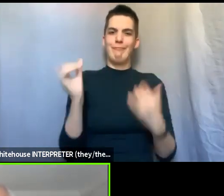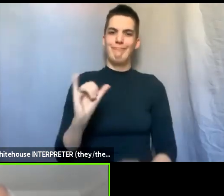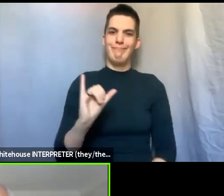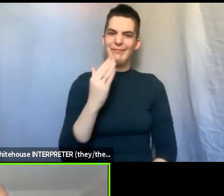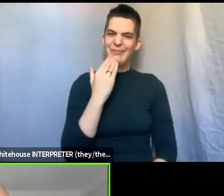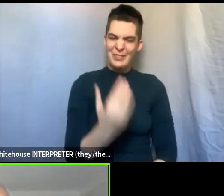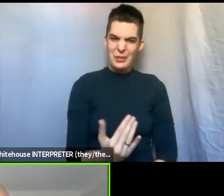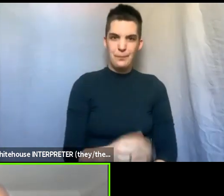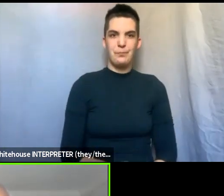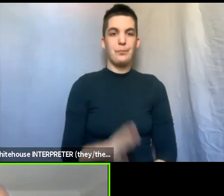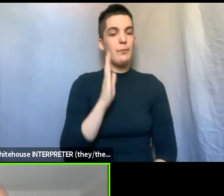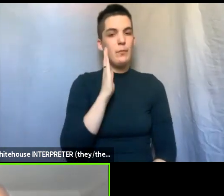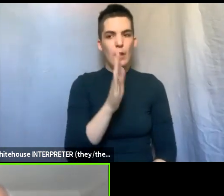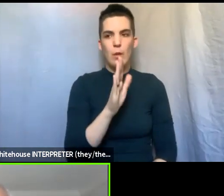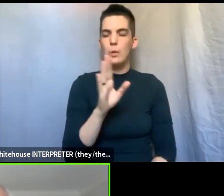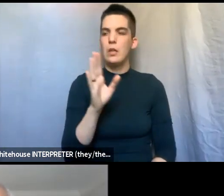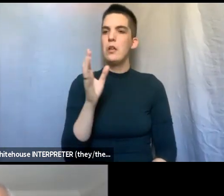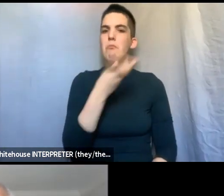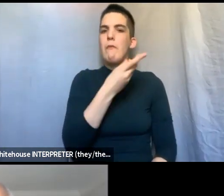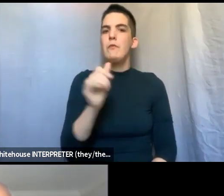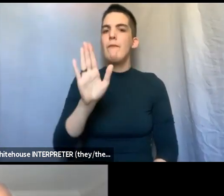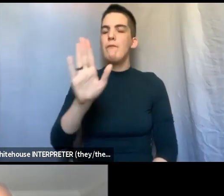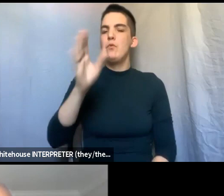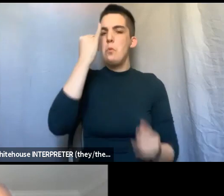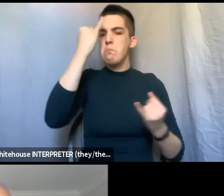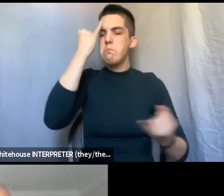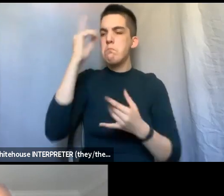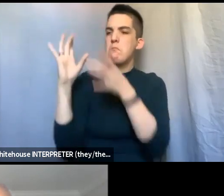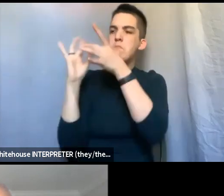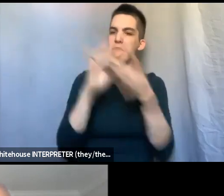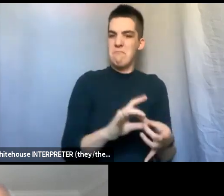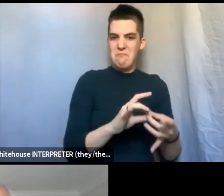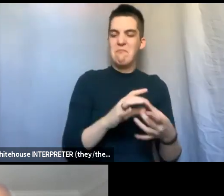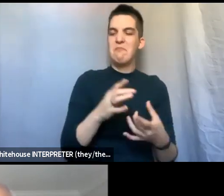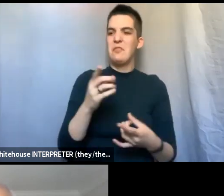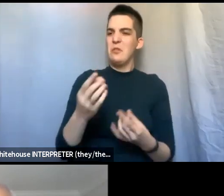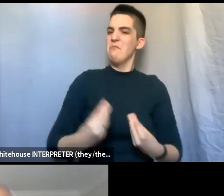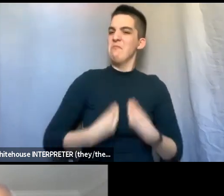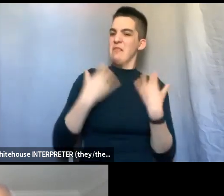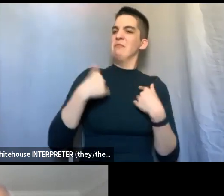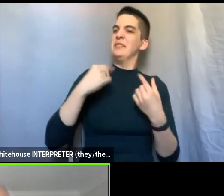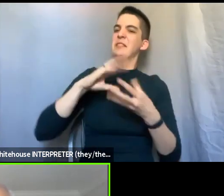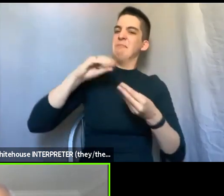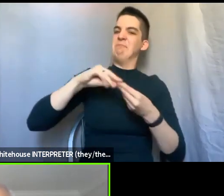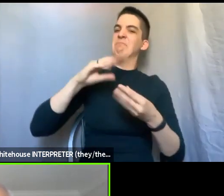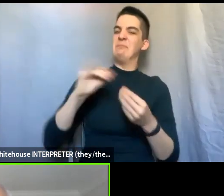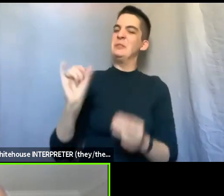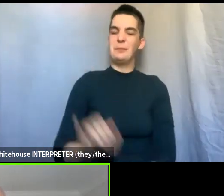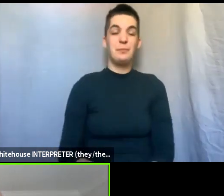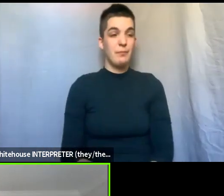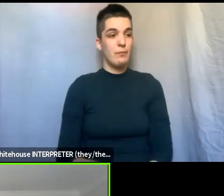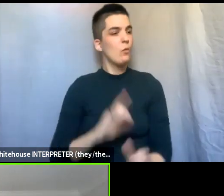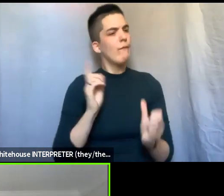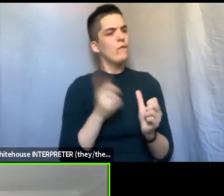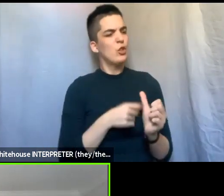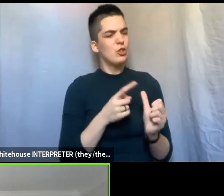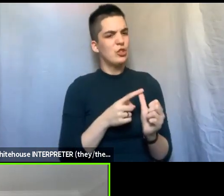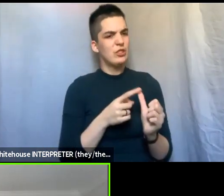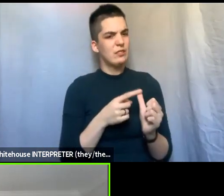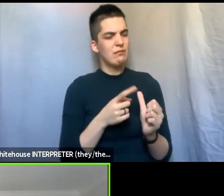just going to bounce off of you with a few thoughts inspired by your thoughts. First and foremost